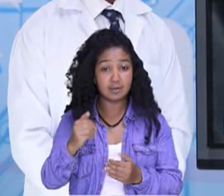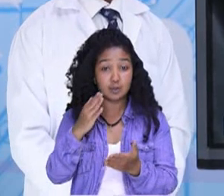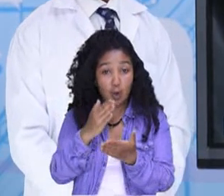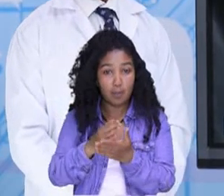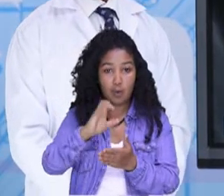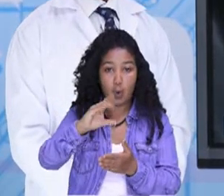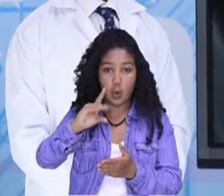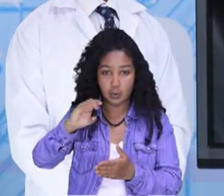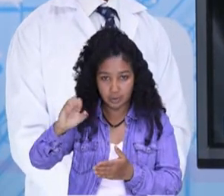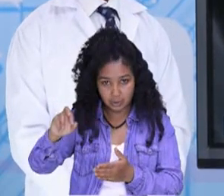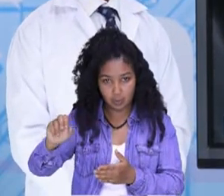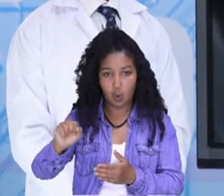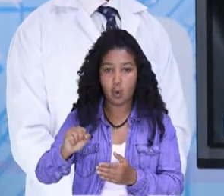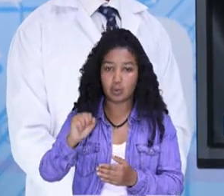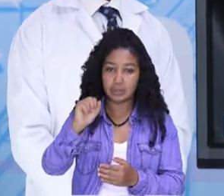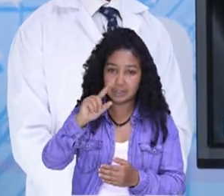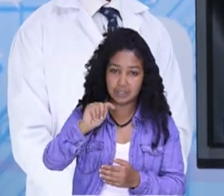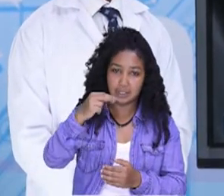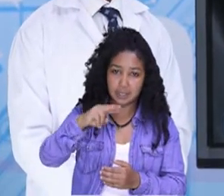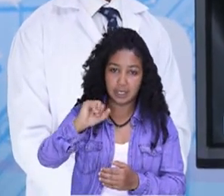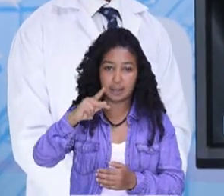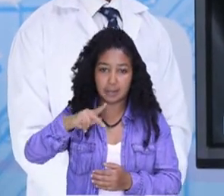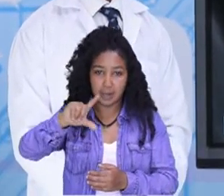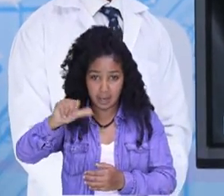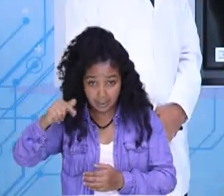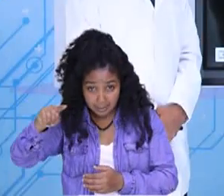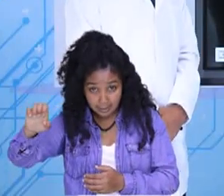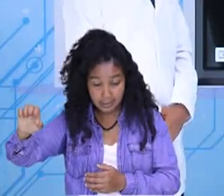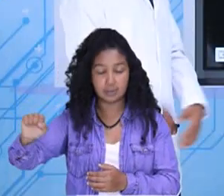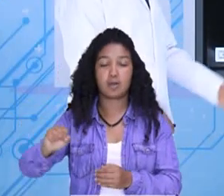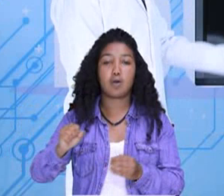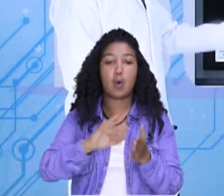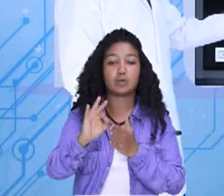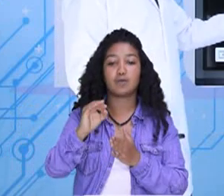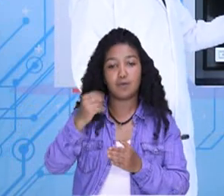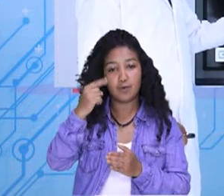stop codes or triplet codes for DNA.